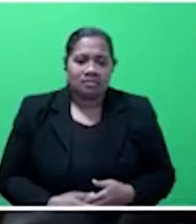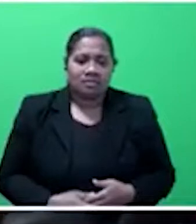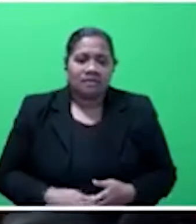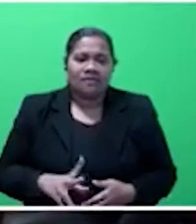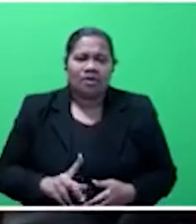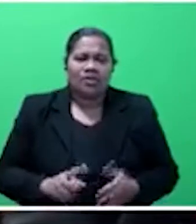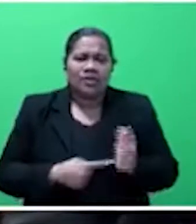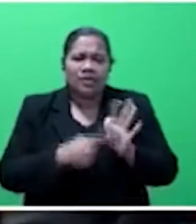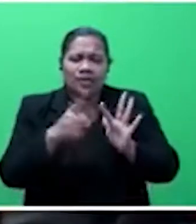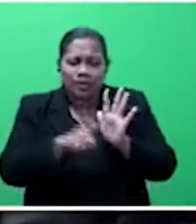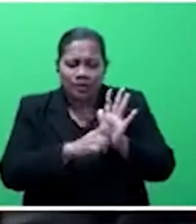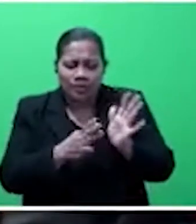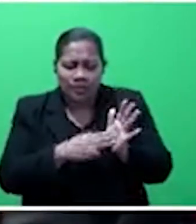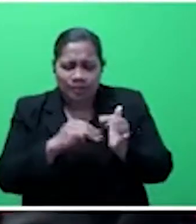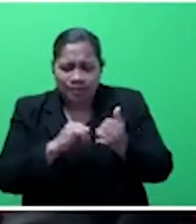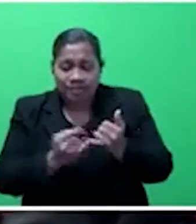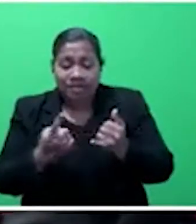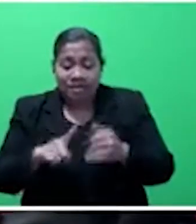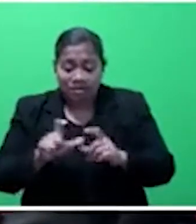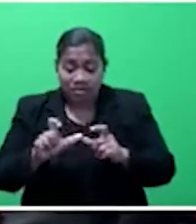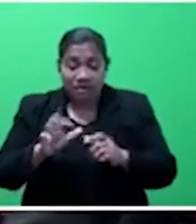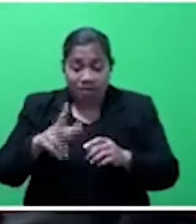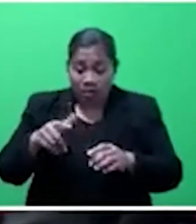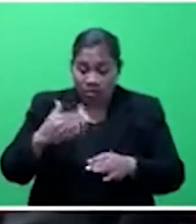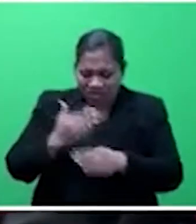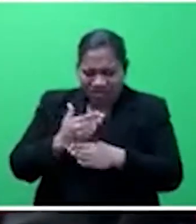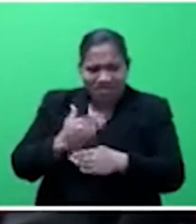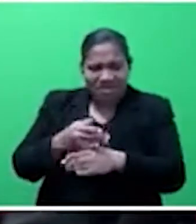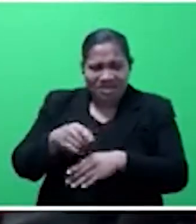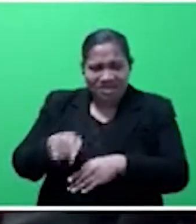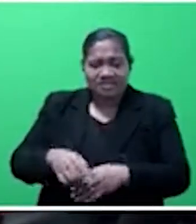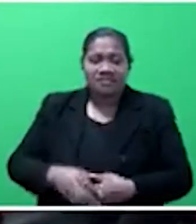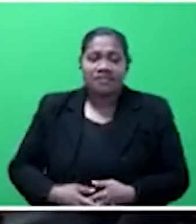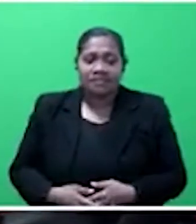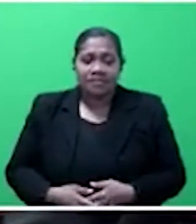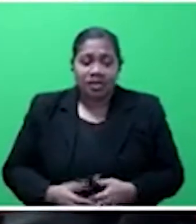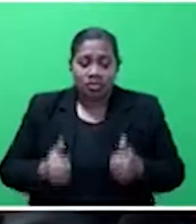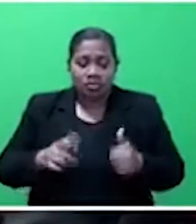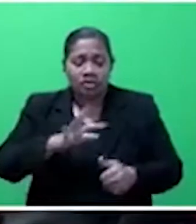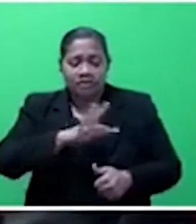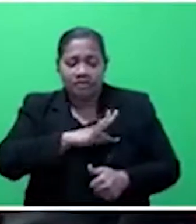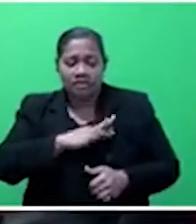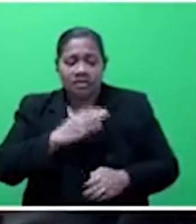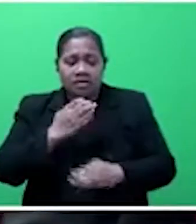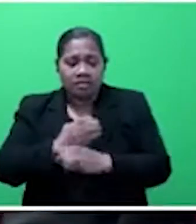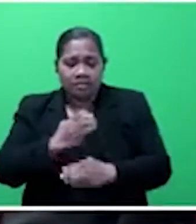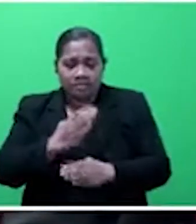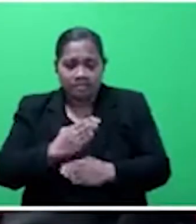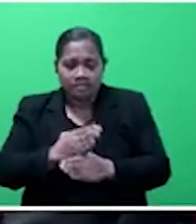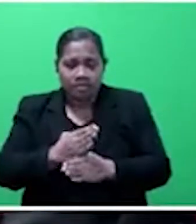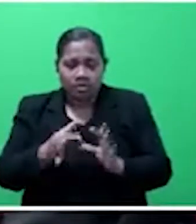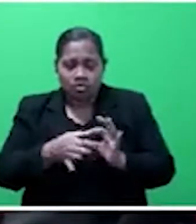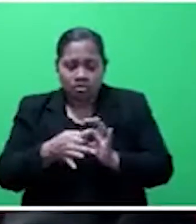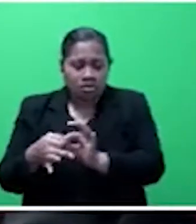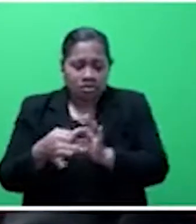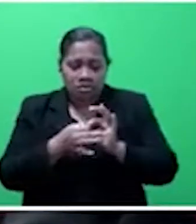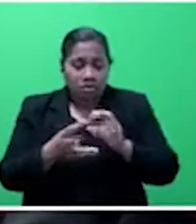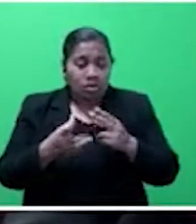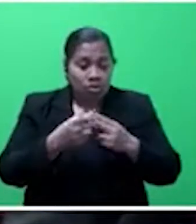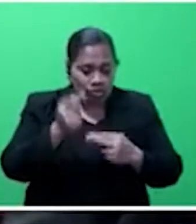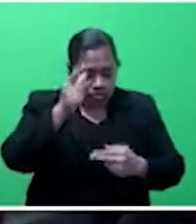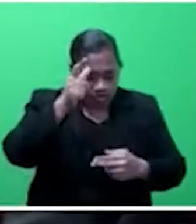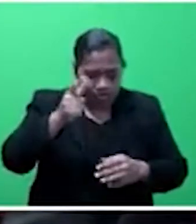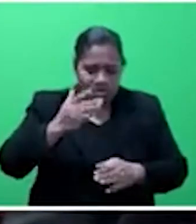of employment and engage in good faith employment relations with employers and workers.